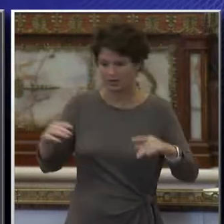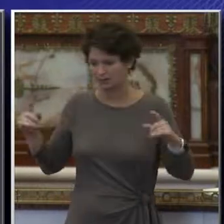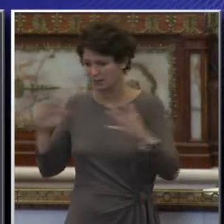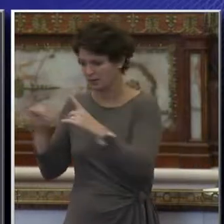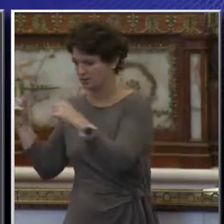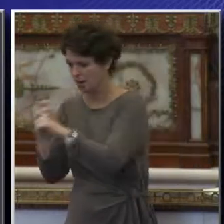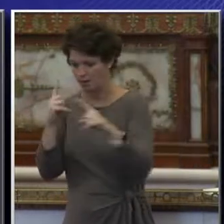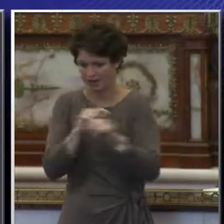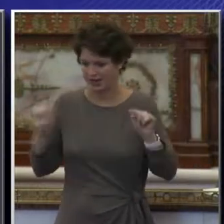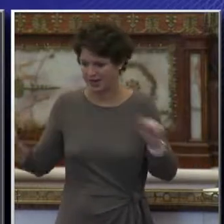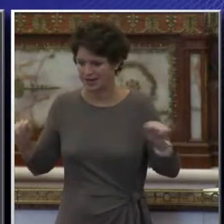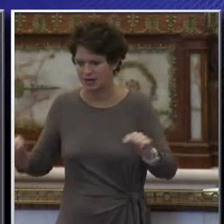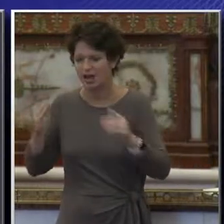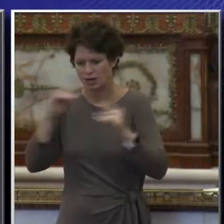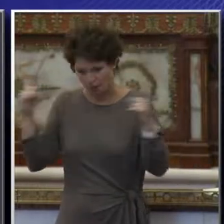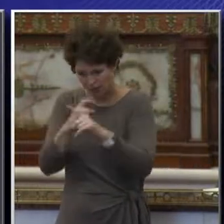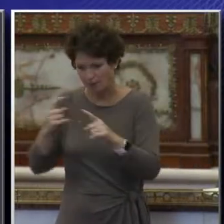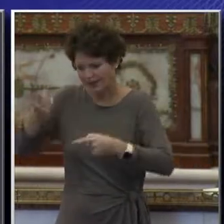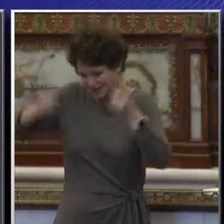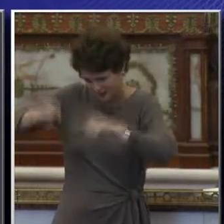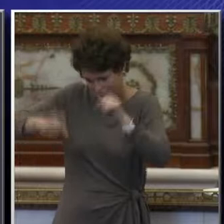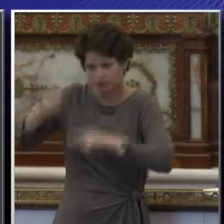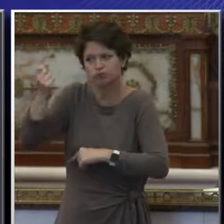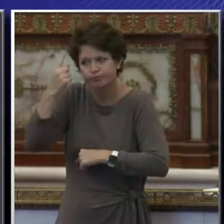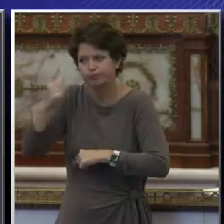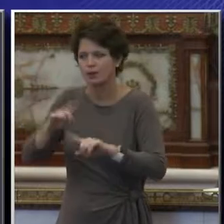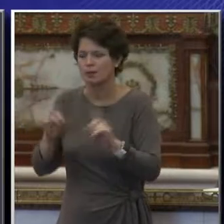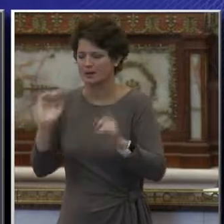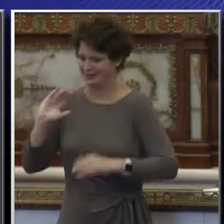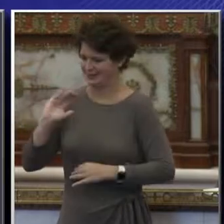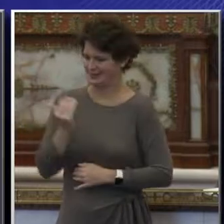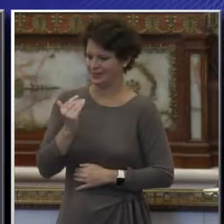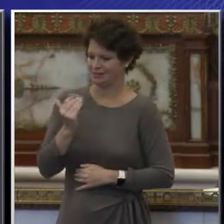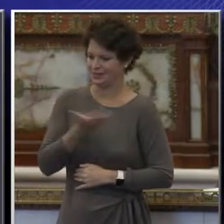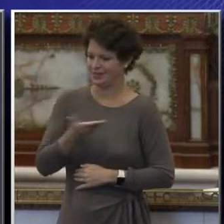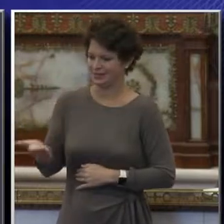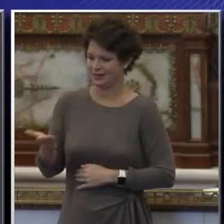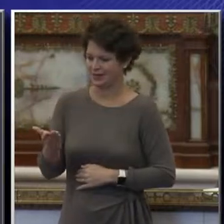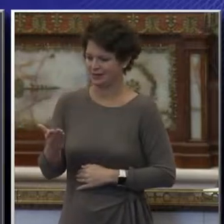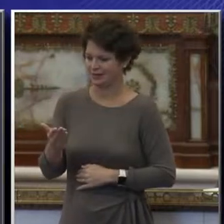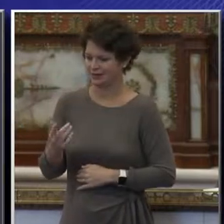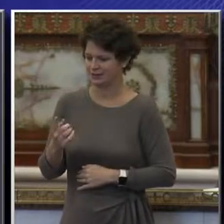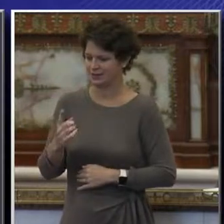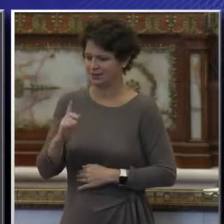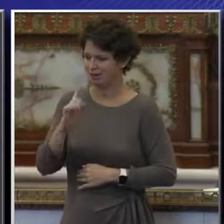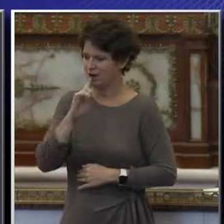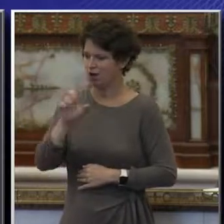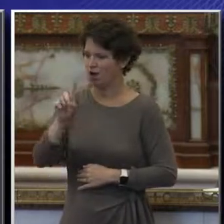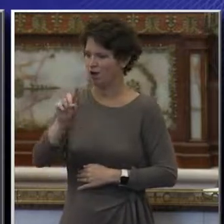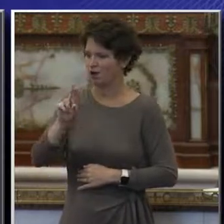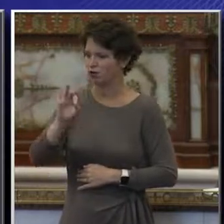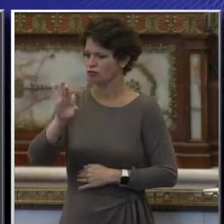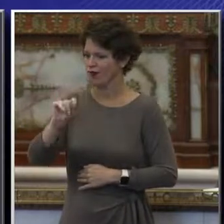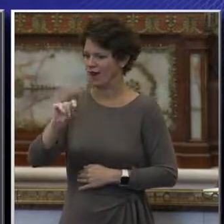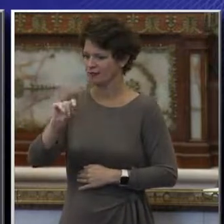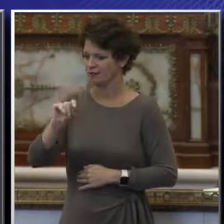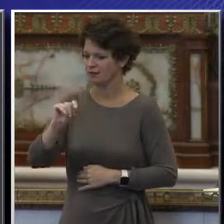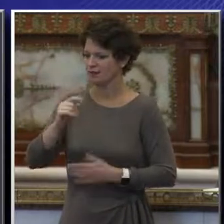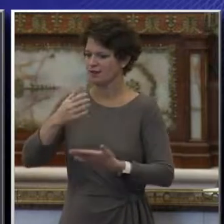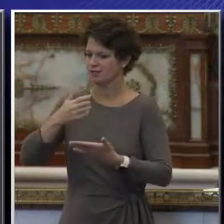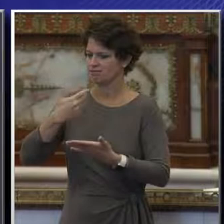know it's a complicated deal, but it just seems to me things are in drafts. All right, there's a draft